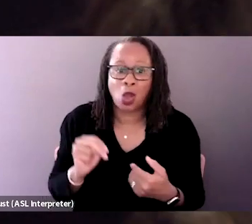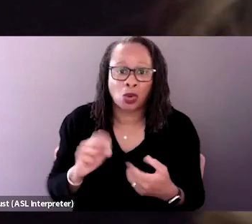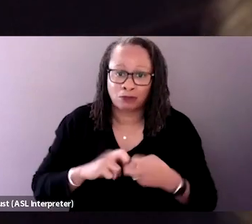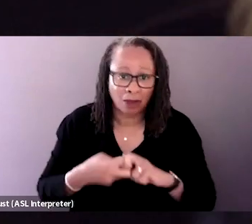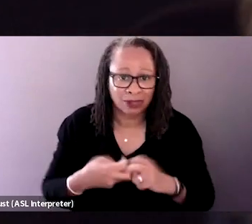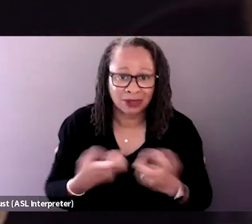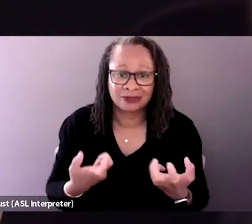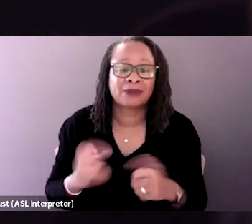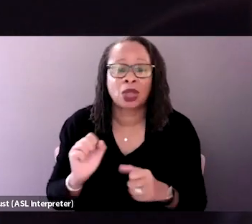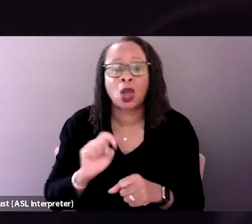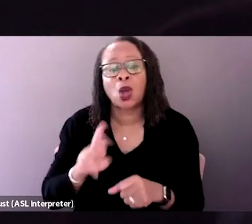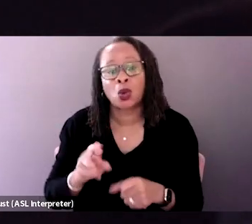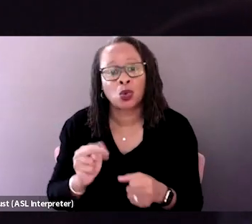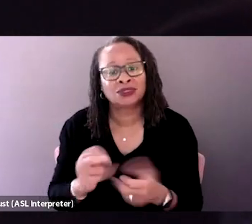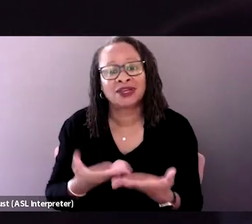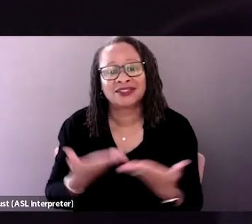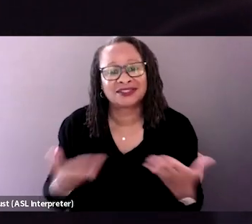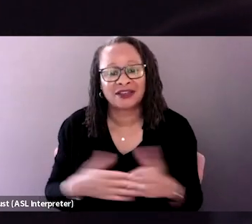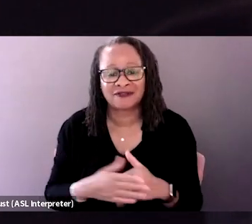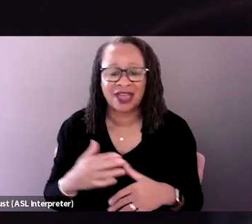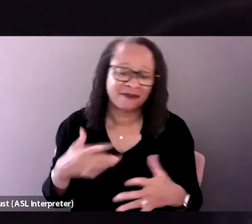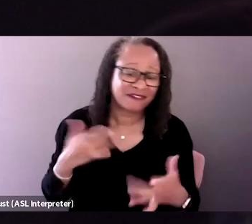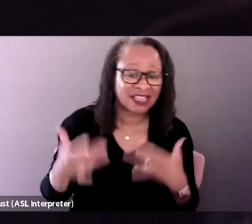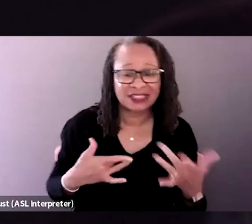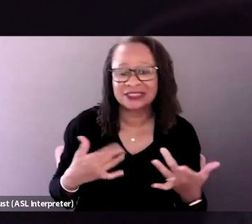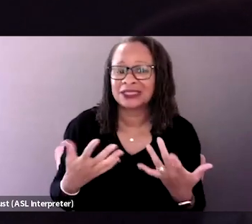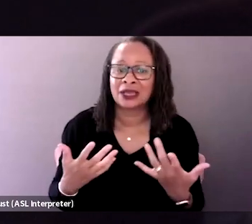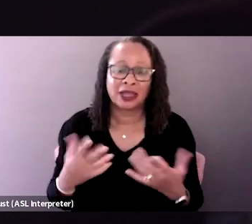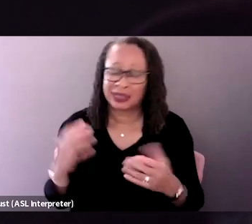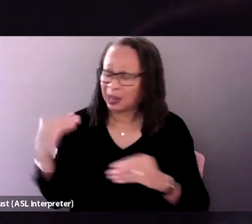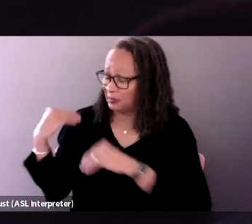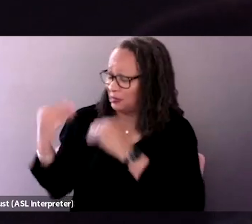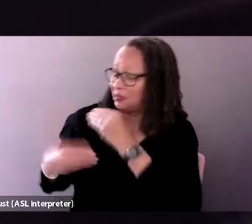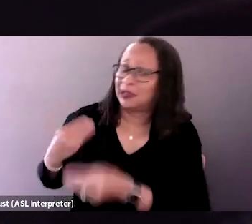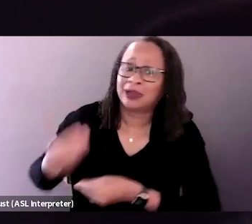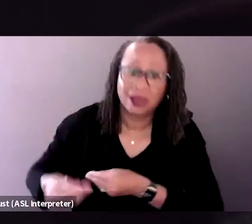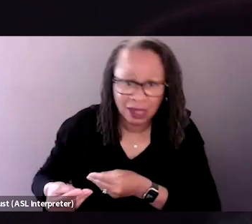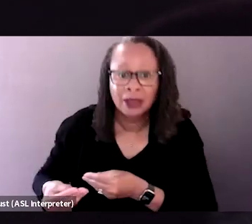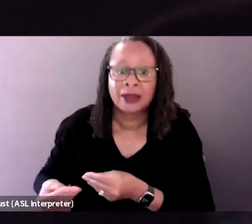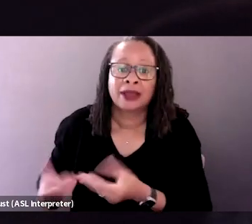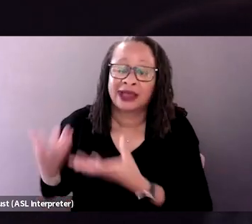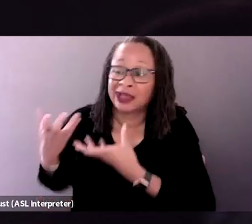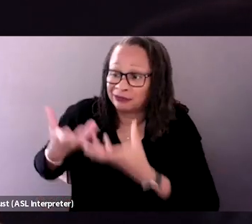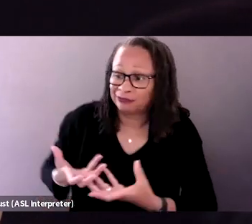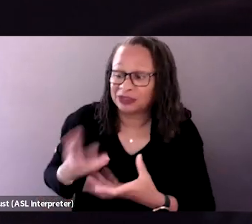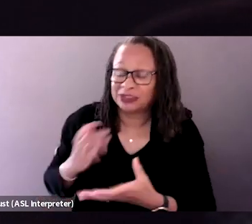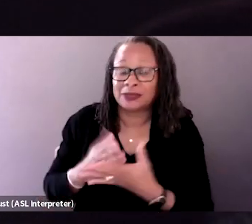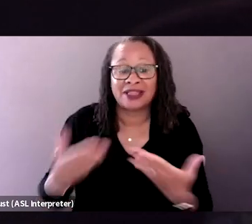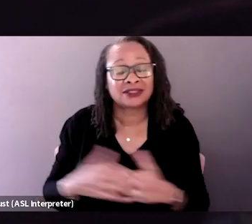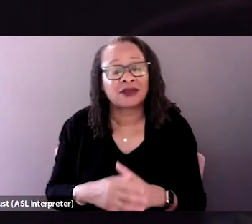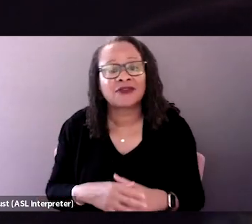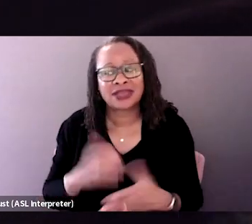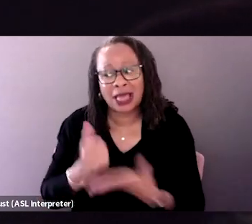his, I should say, but like, I have my own feelings and my own inheritance of this thing. And helping him with that was also a way for me